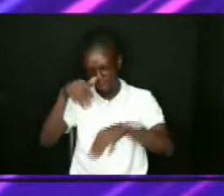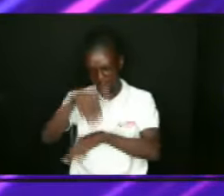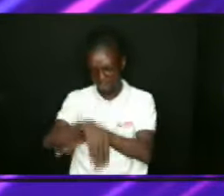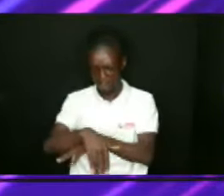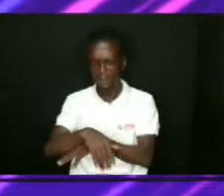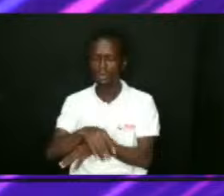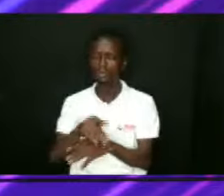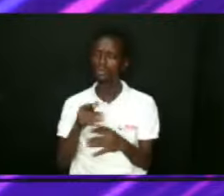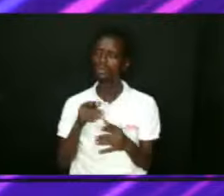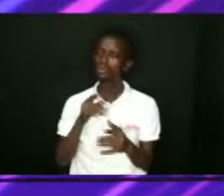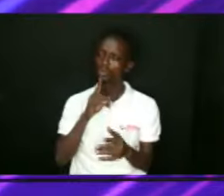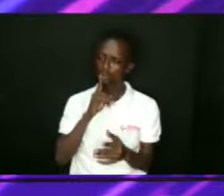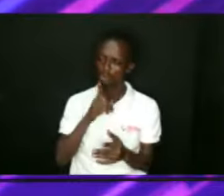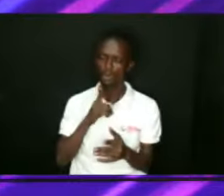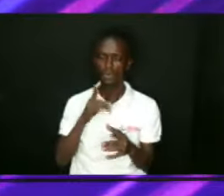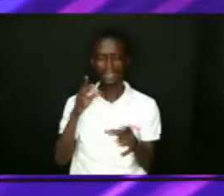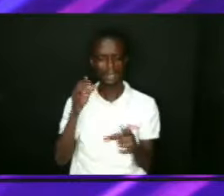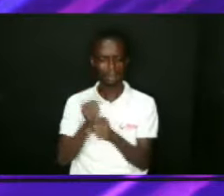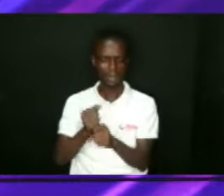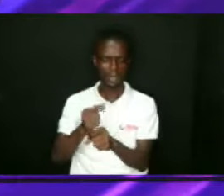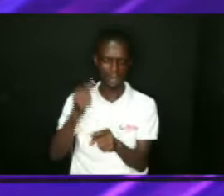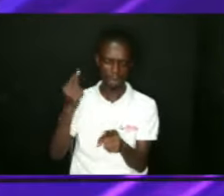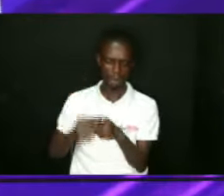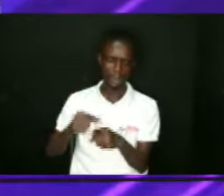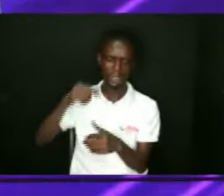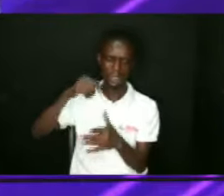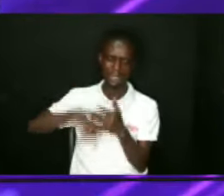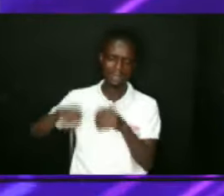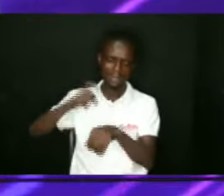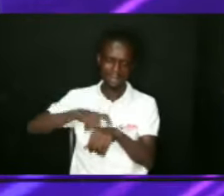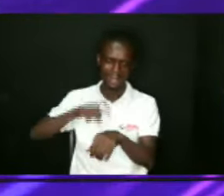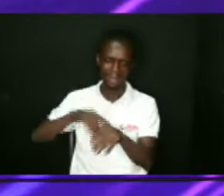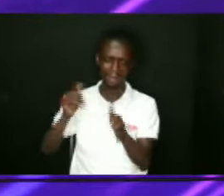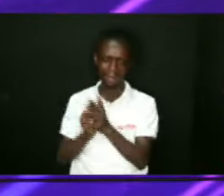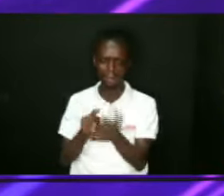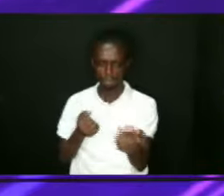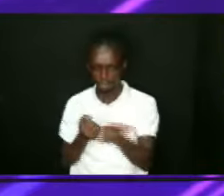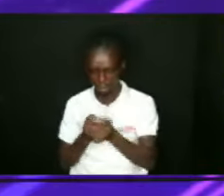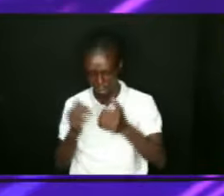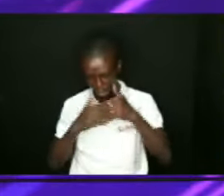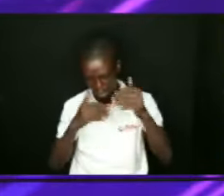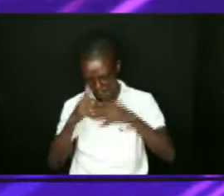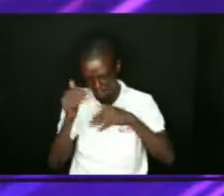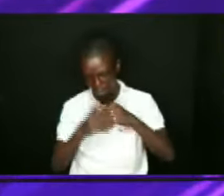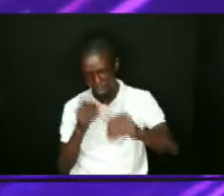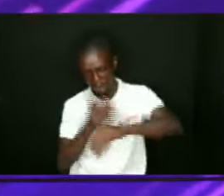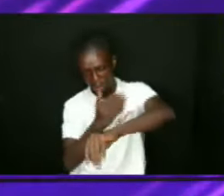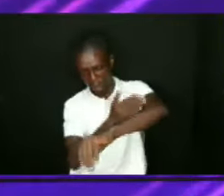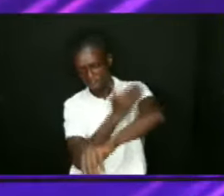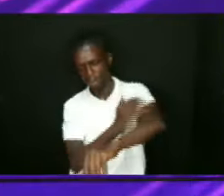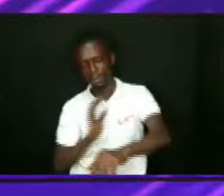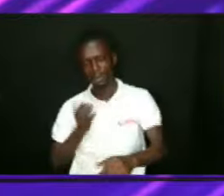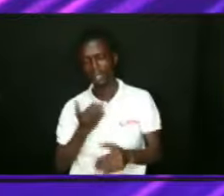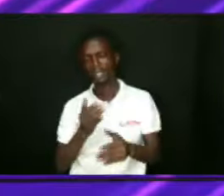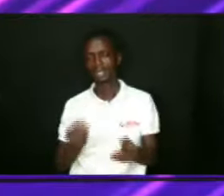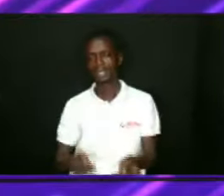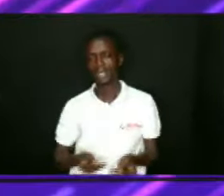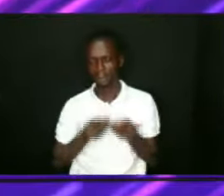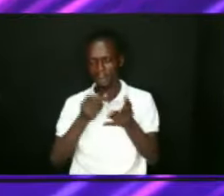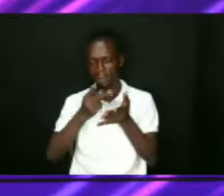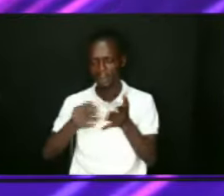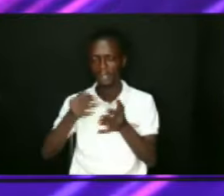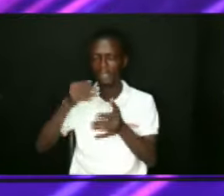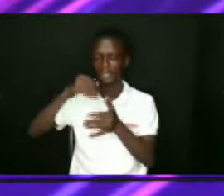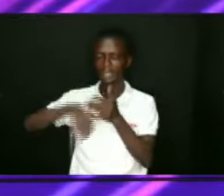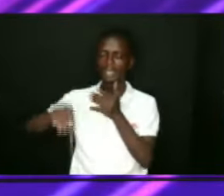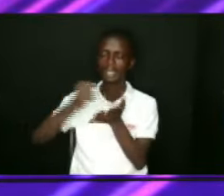shall definitely receive a word in season that will build us up and give us an inheritance amongst the sanctified